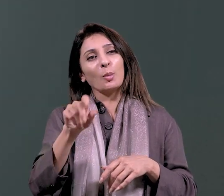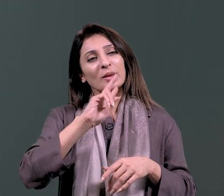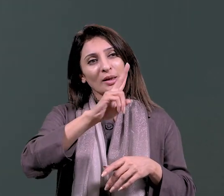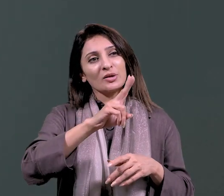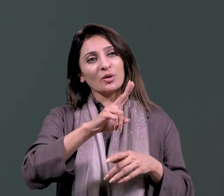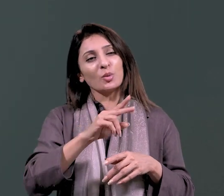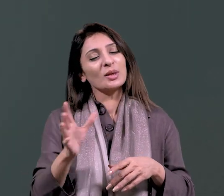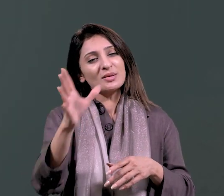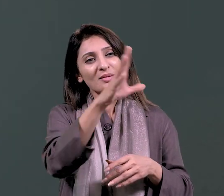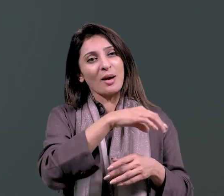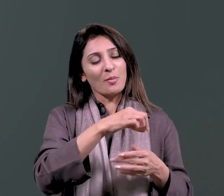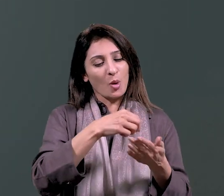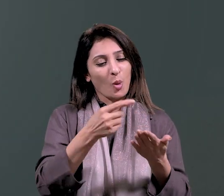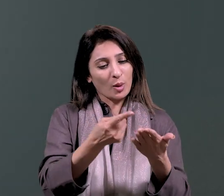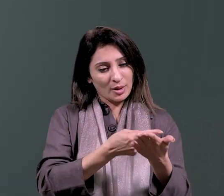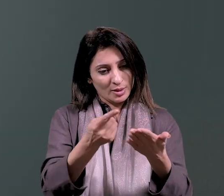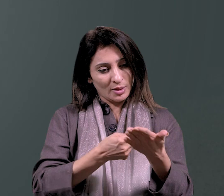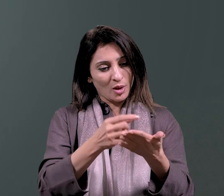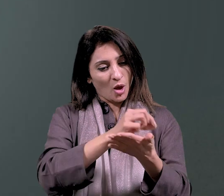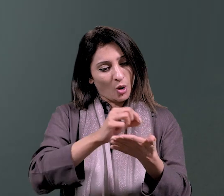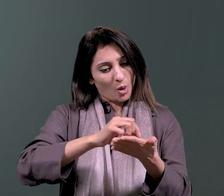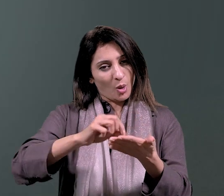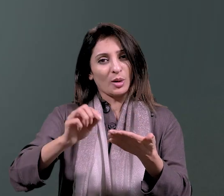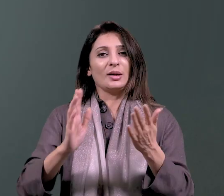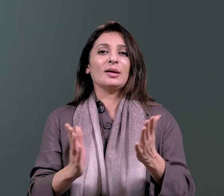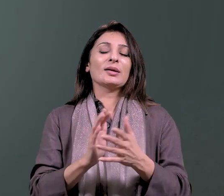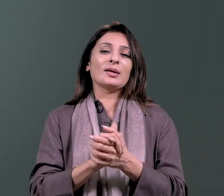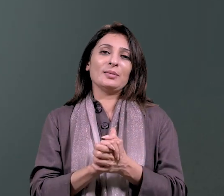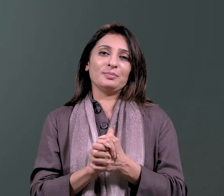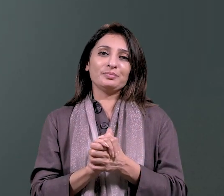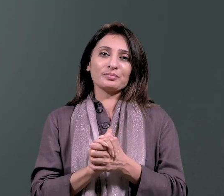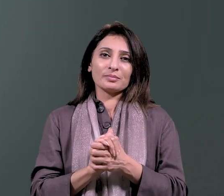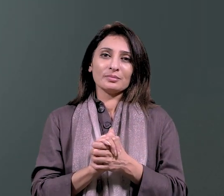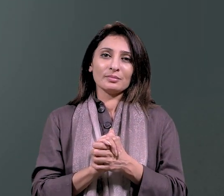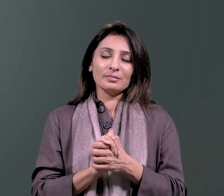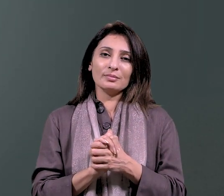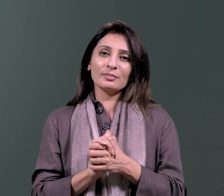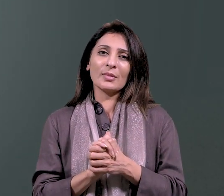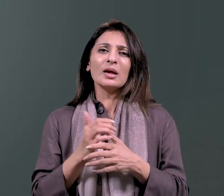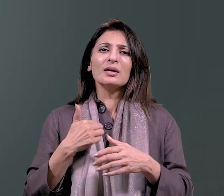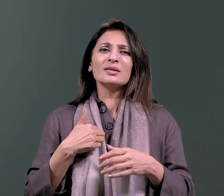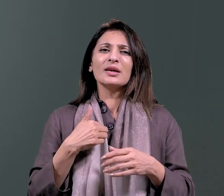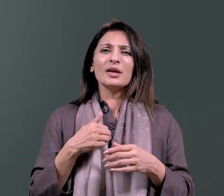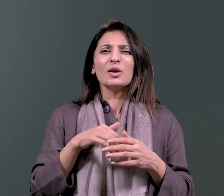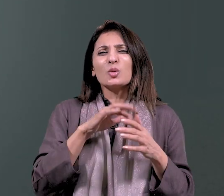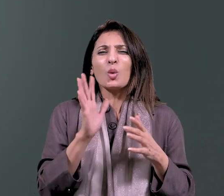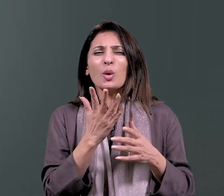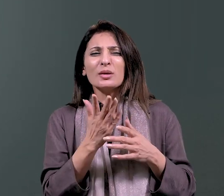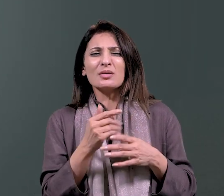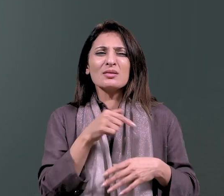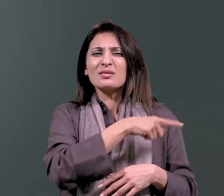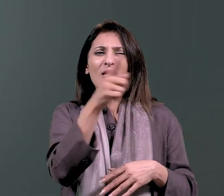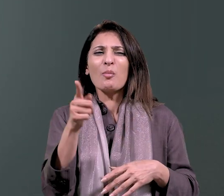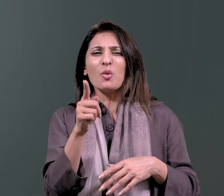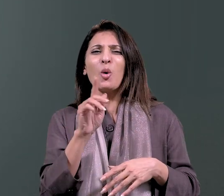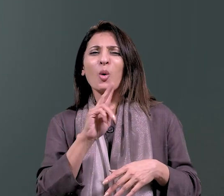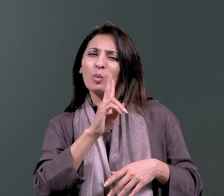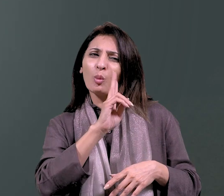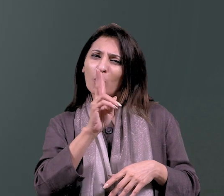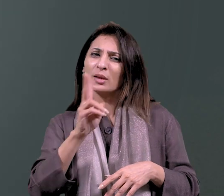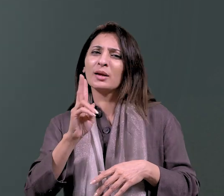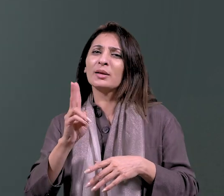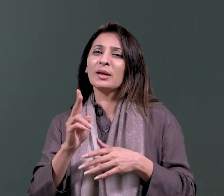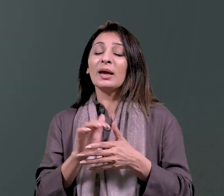write, because if I take the quote that readers are leaders, I know it's a bit cliched, but it does have